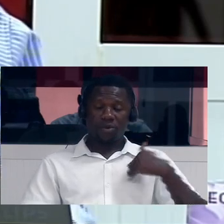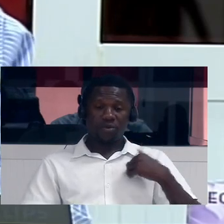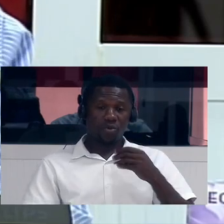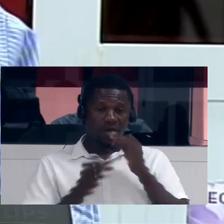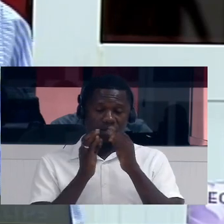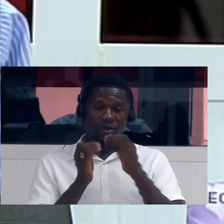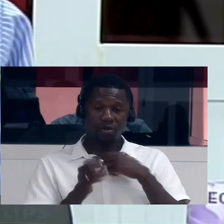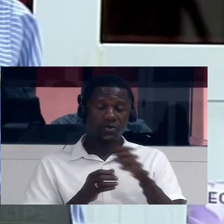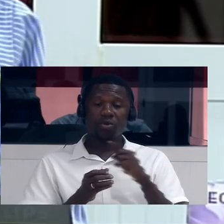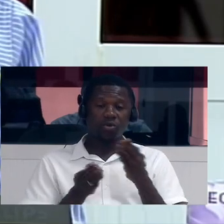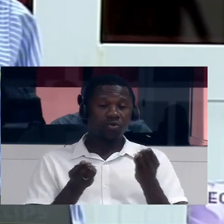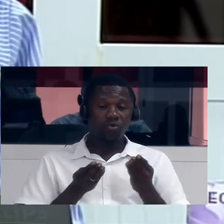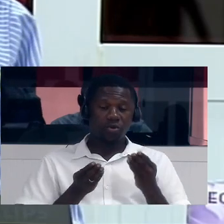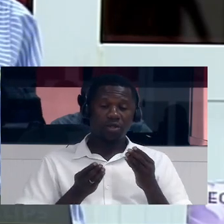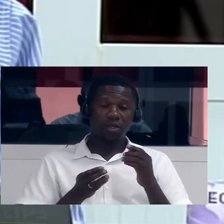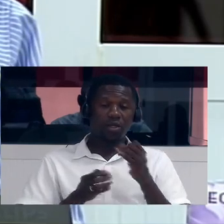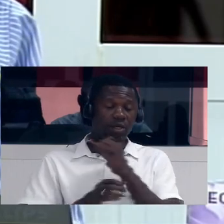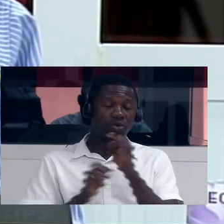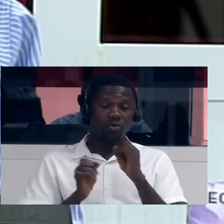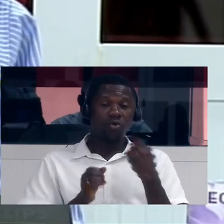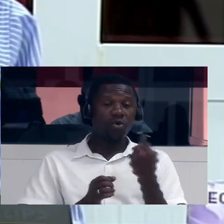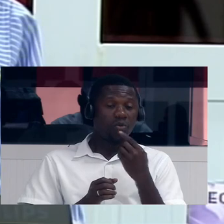were under the whole issue.